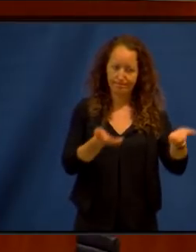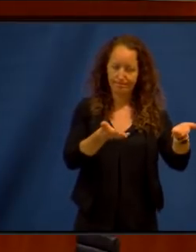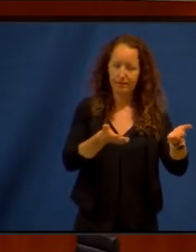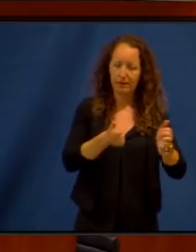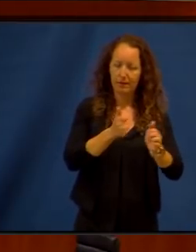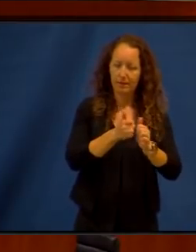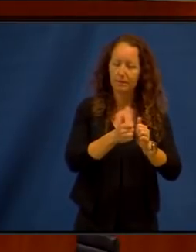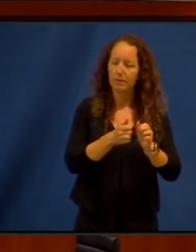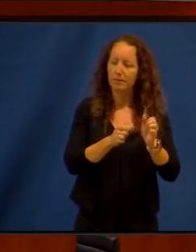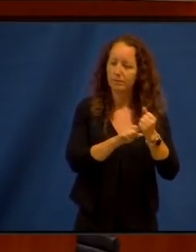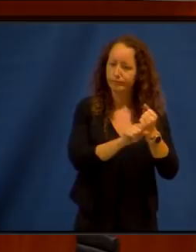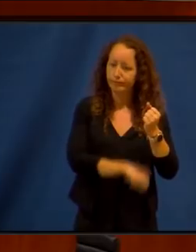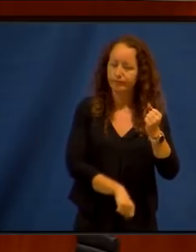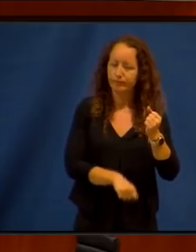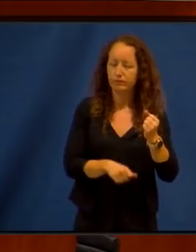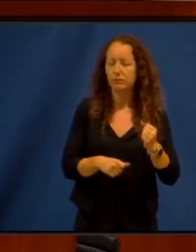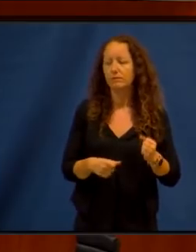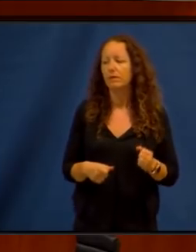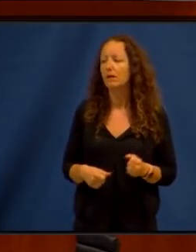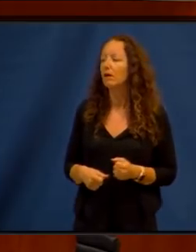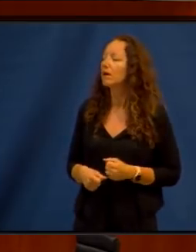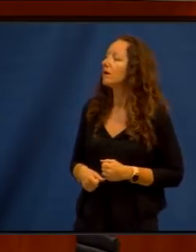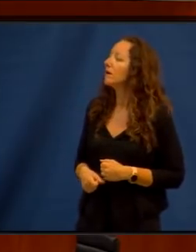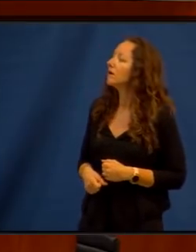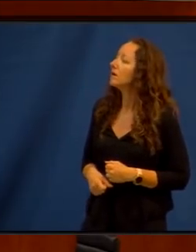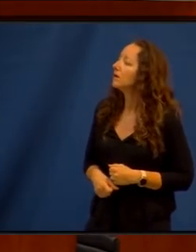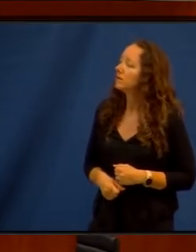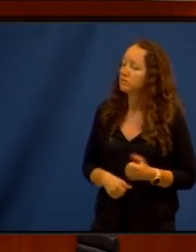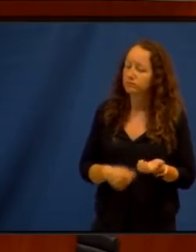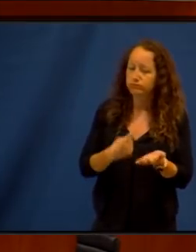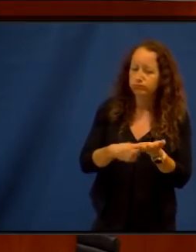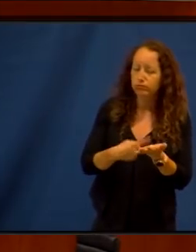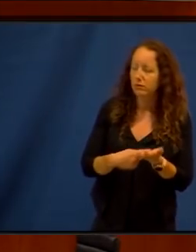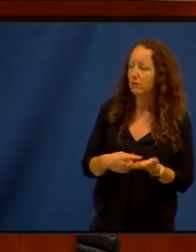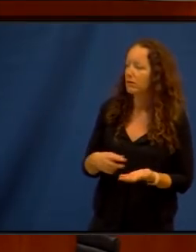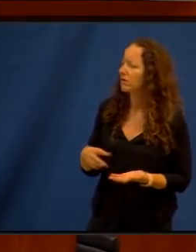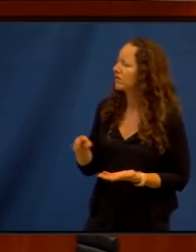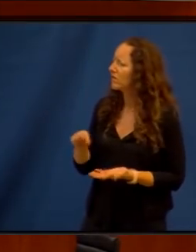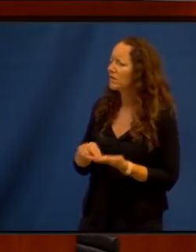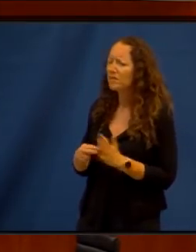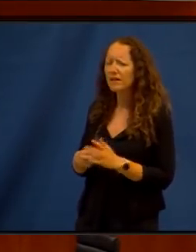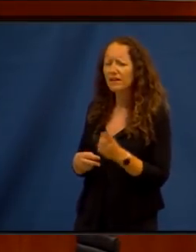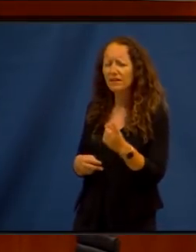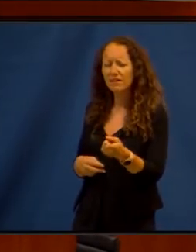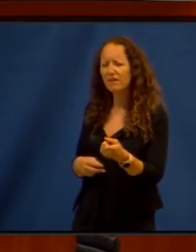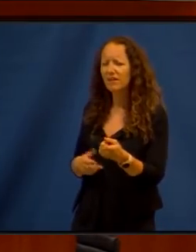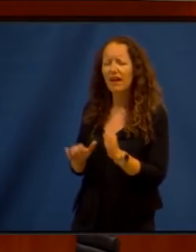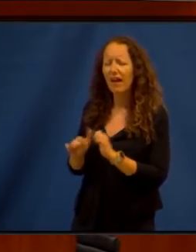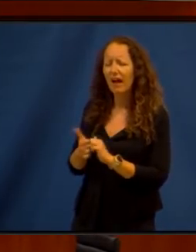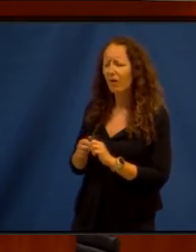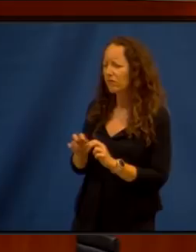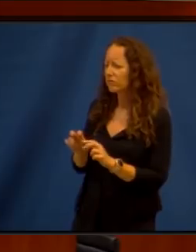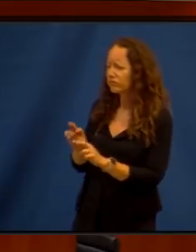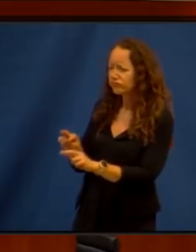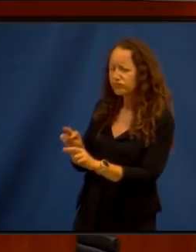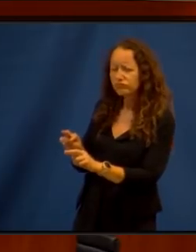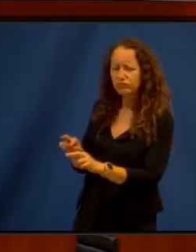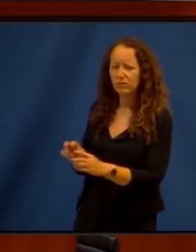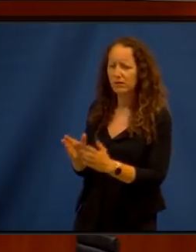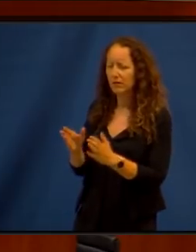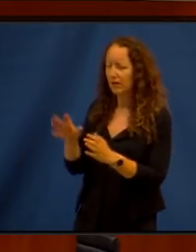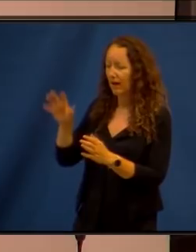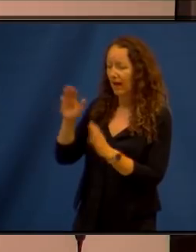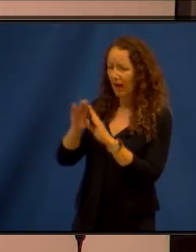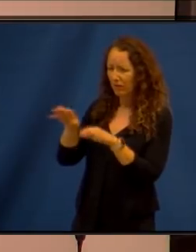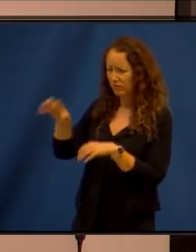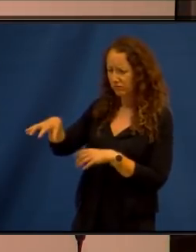Is that something where somebody actually stands outside the house or monitors that person is staying inside?